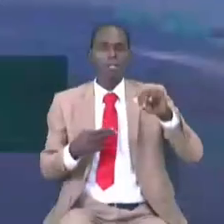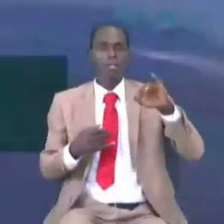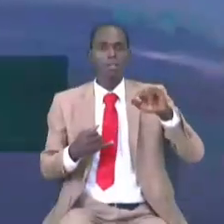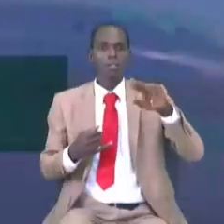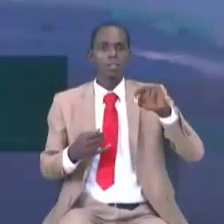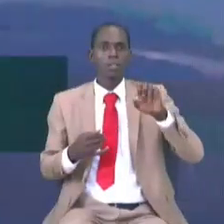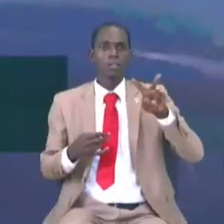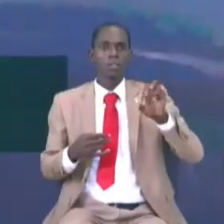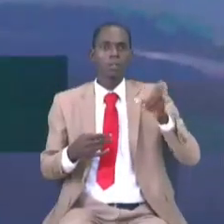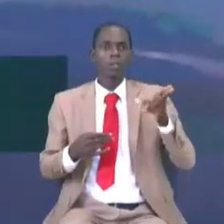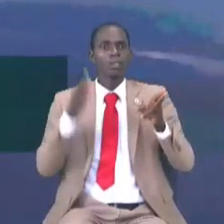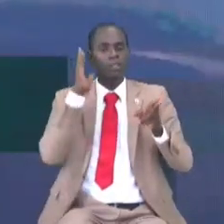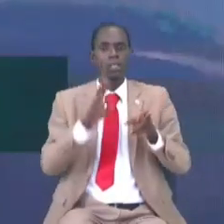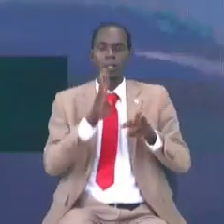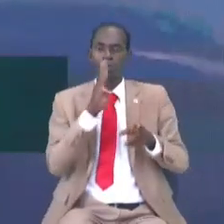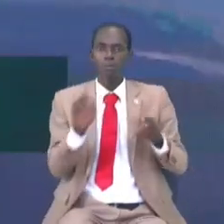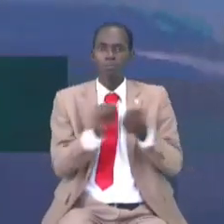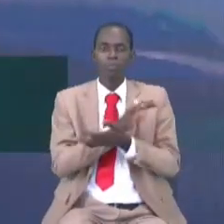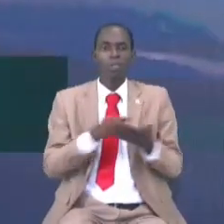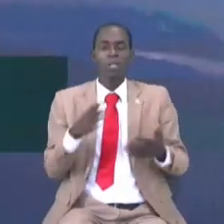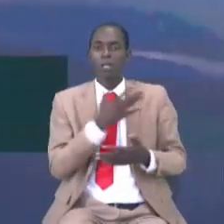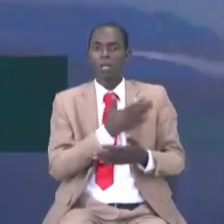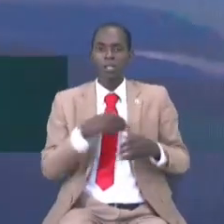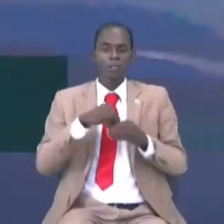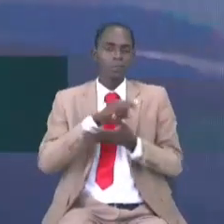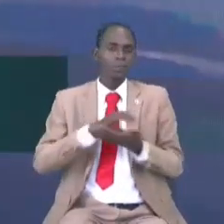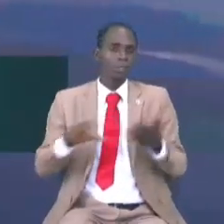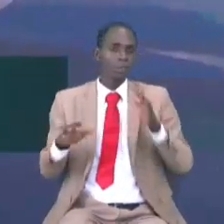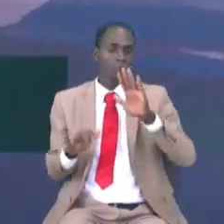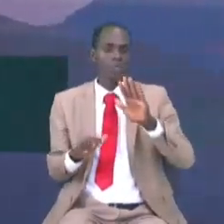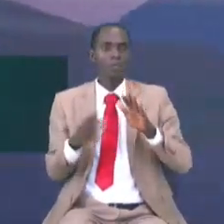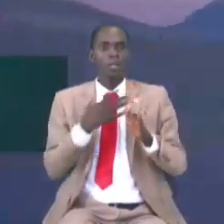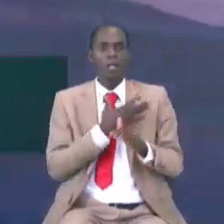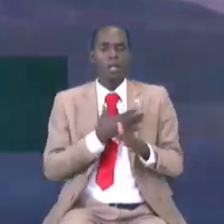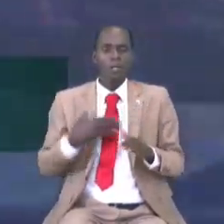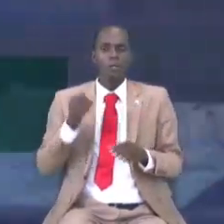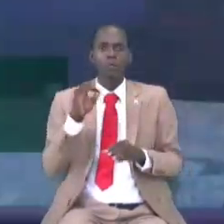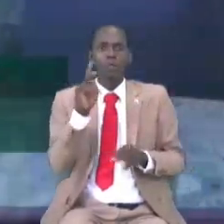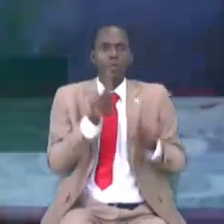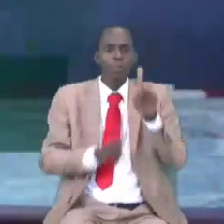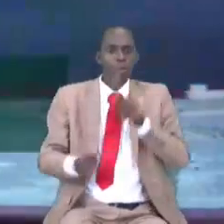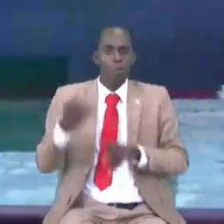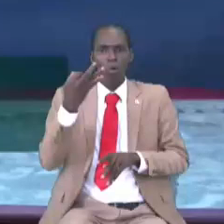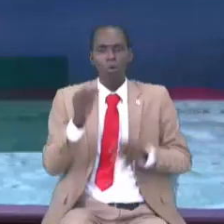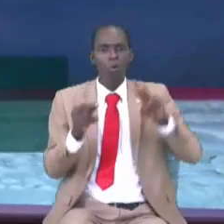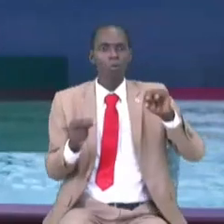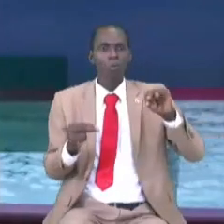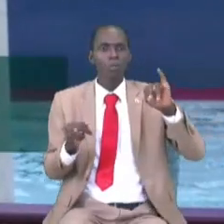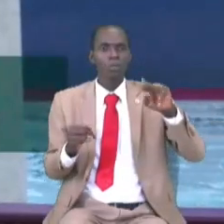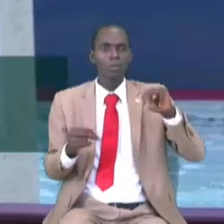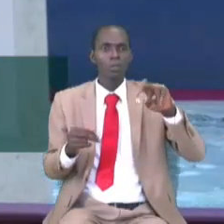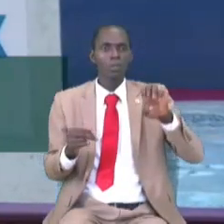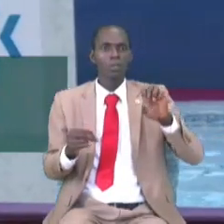the people of Nineveh believed God. The people of Nineveh believed